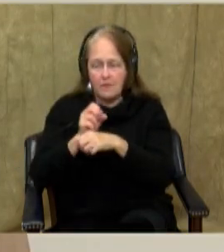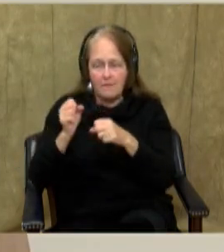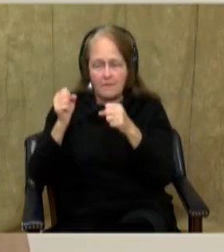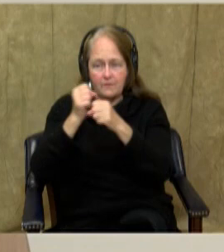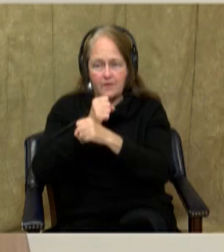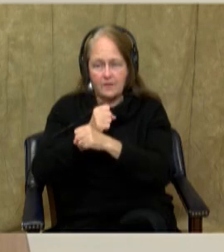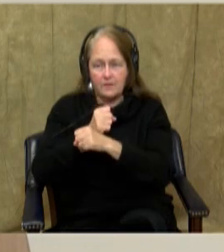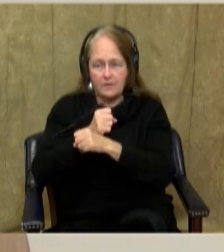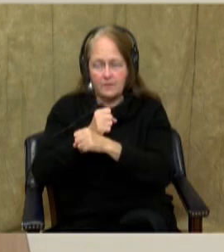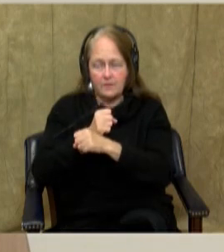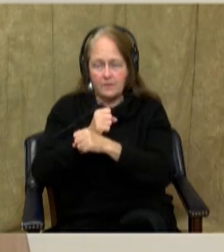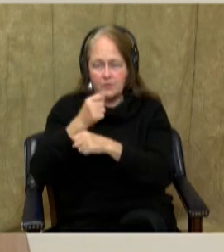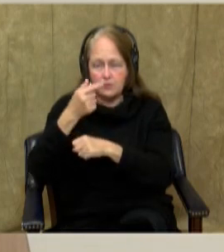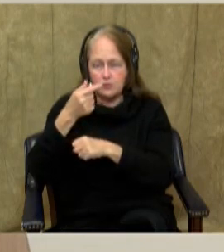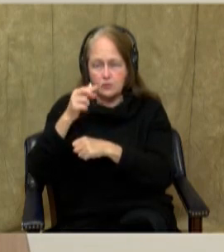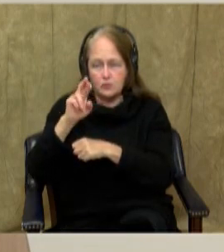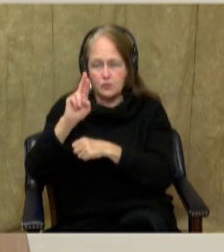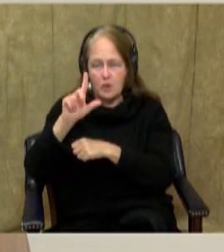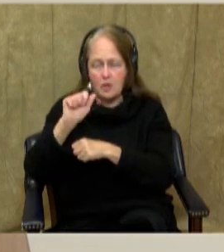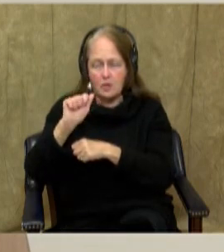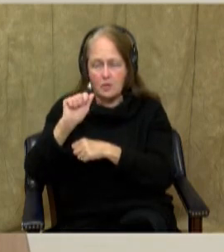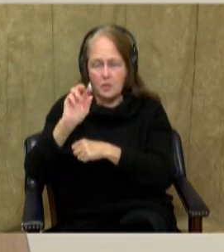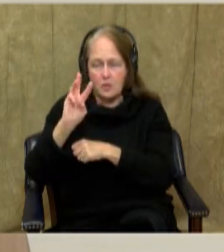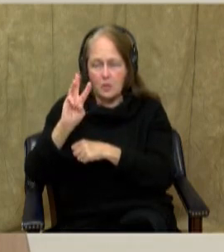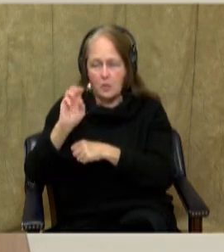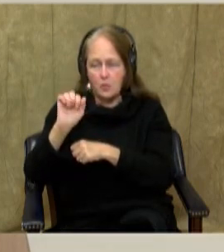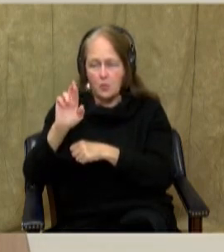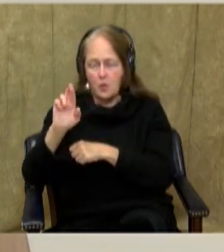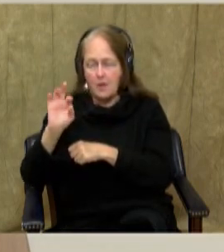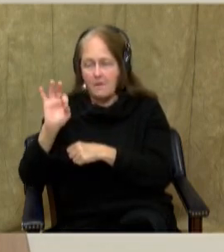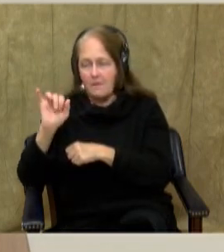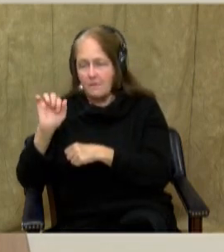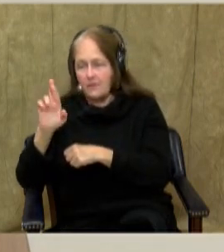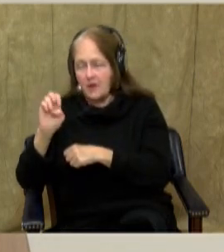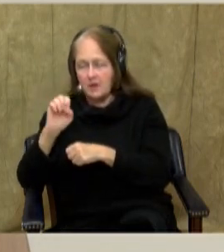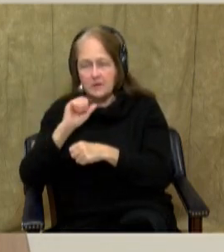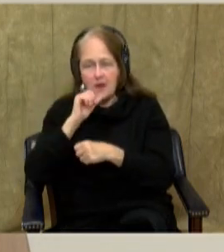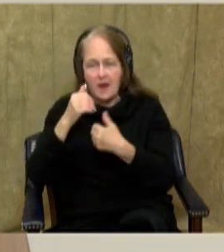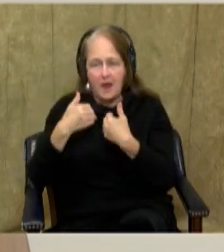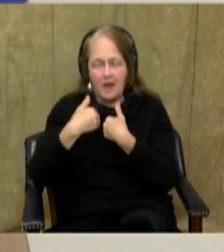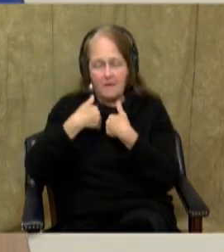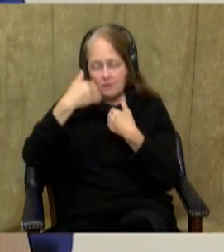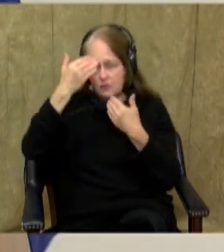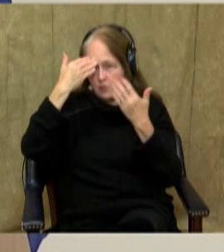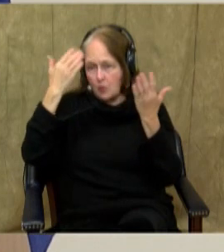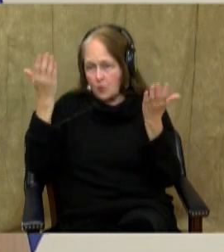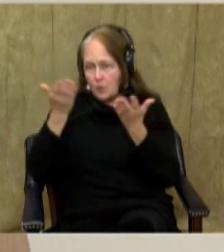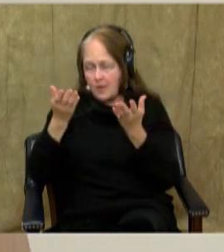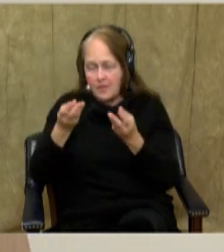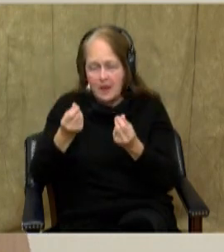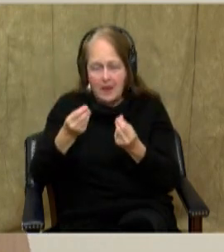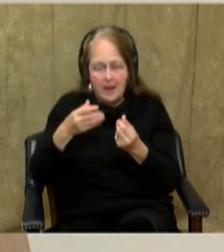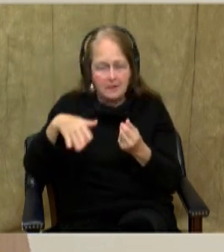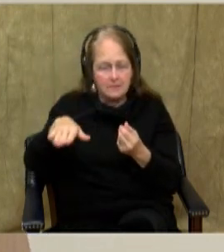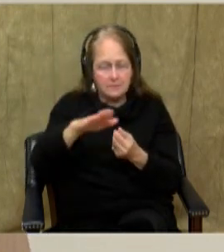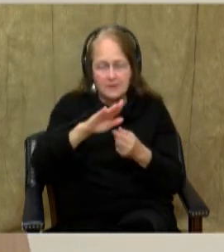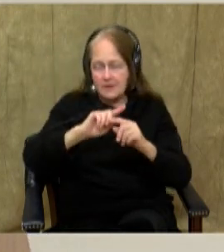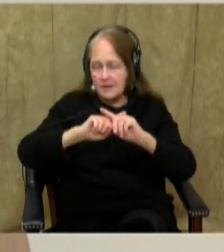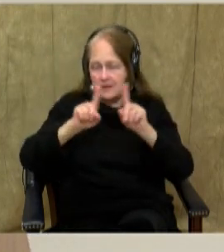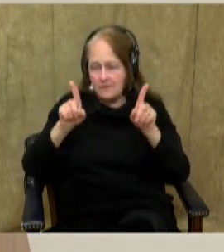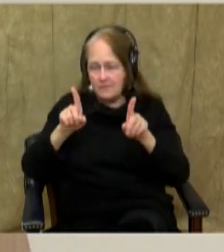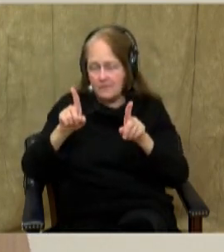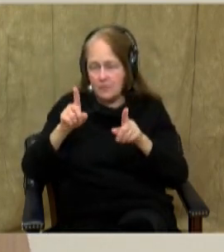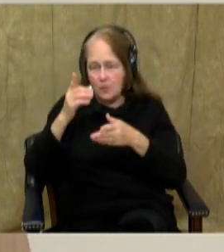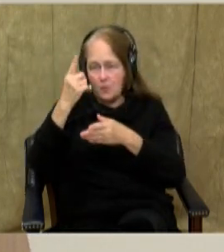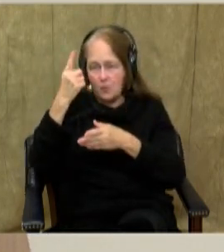fighting, which was called guerrilla warfare. They did not have the advantage of knowing the terrain. And one